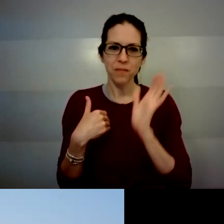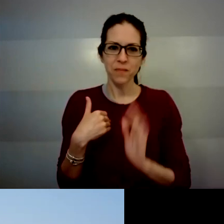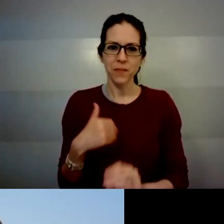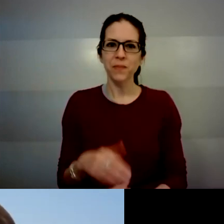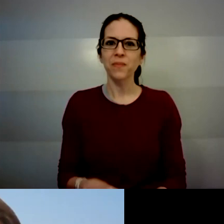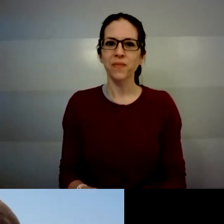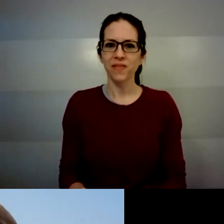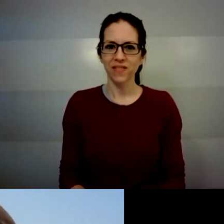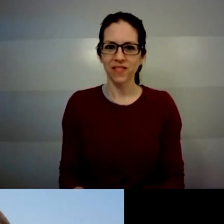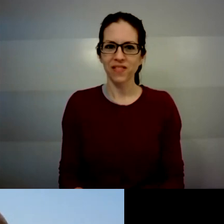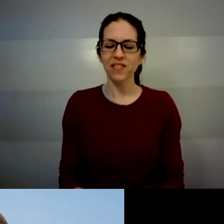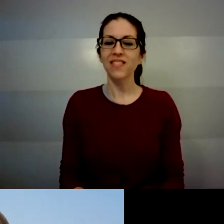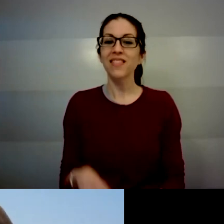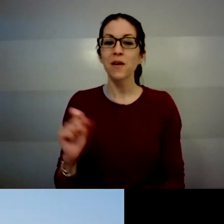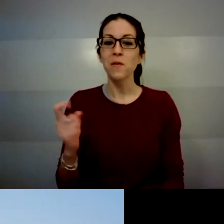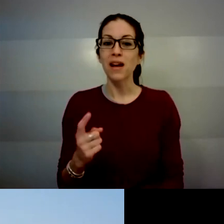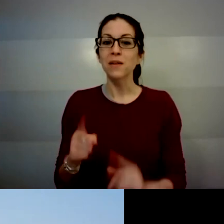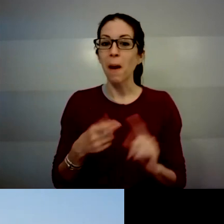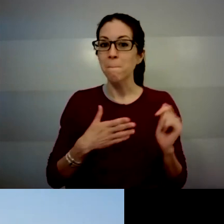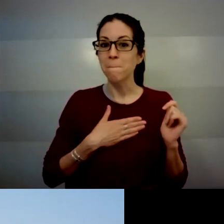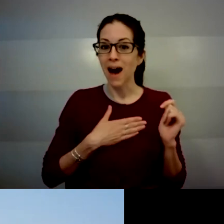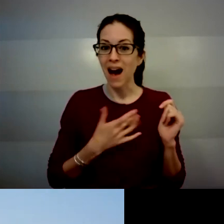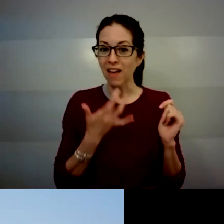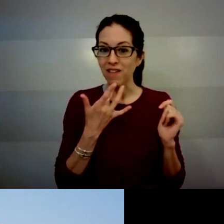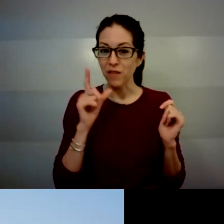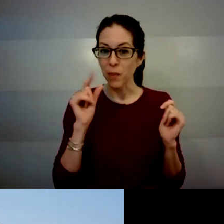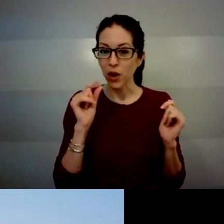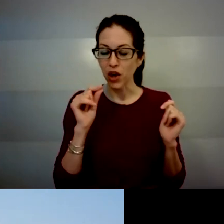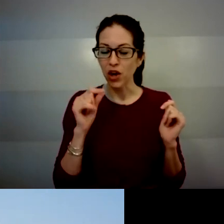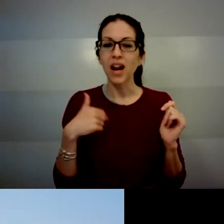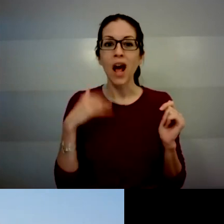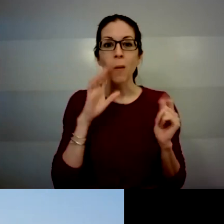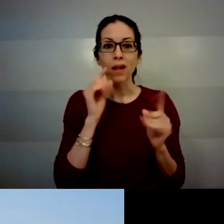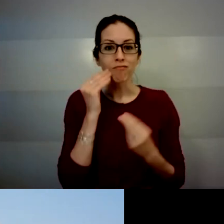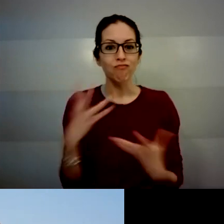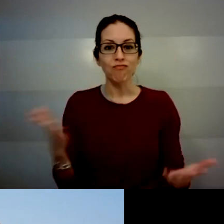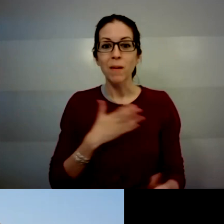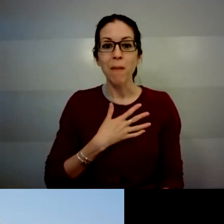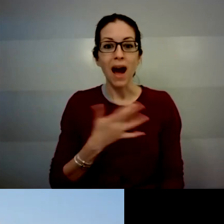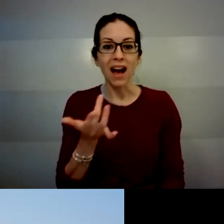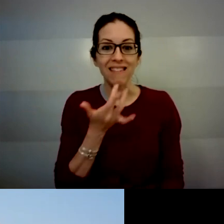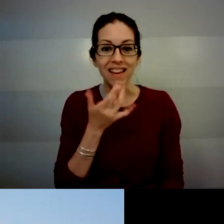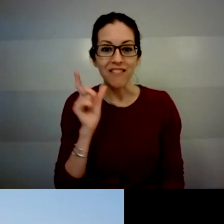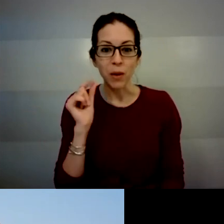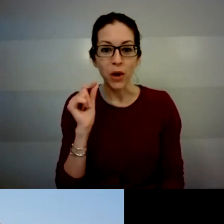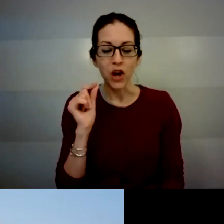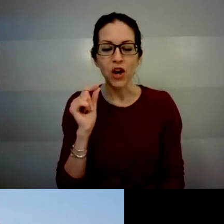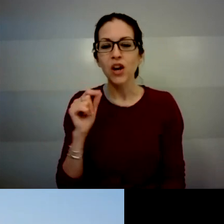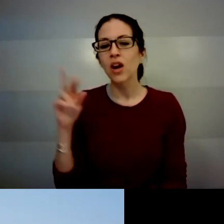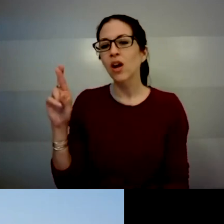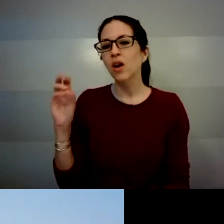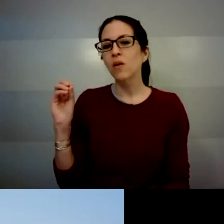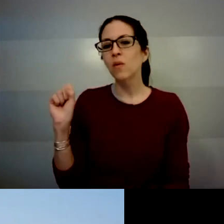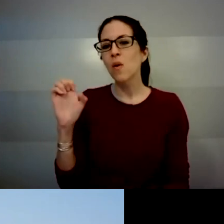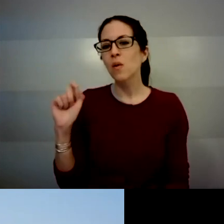there's a question of what my favorite bird is in the meantime. And I have to say that I think in the meantime, my favorite bird has been the rosette